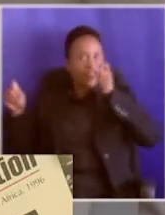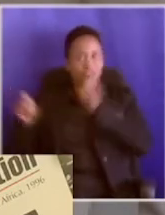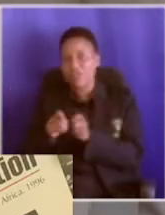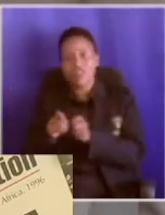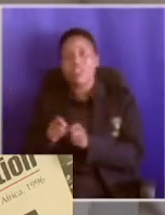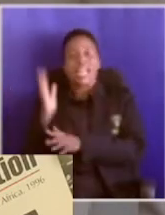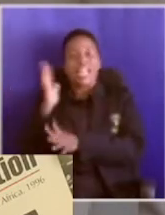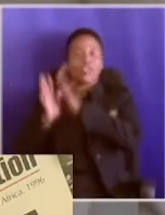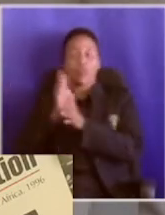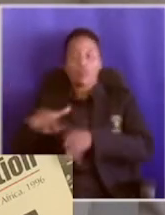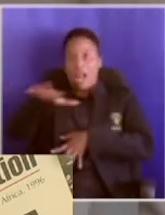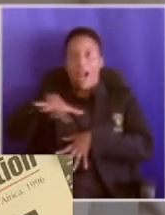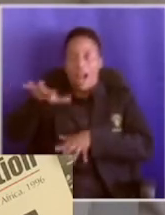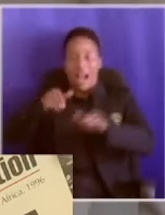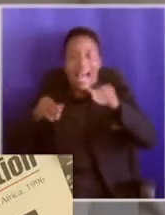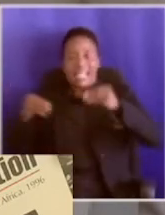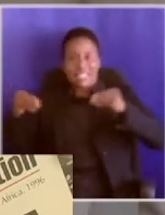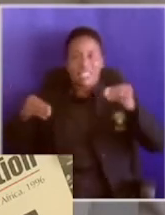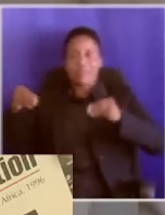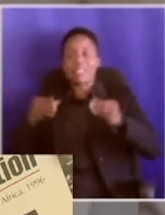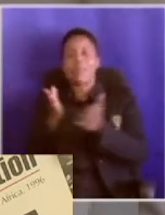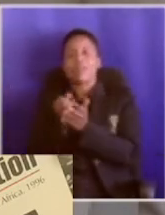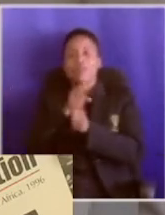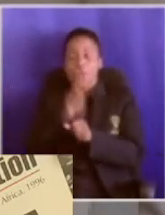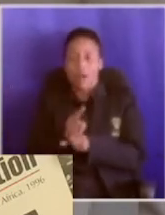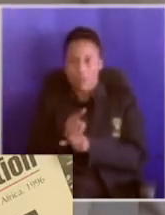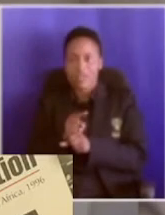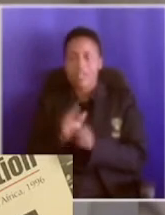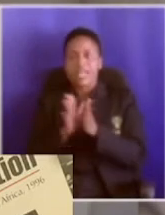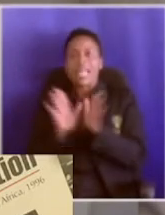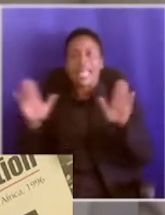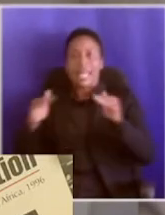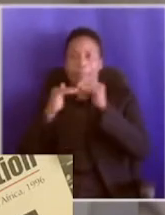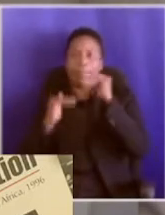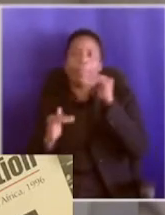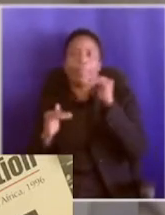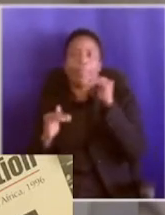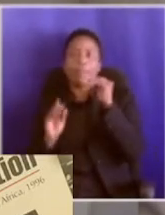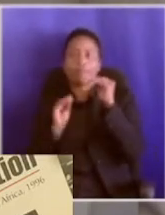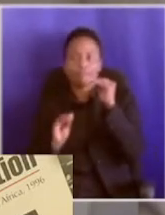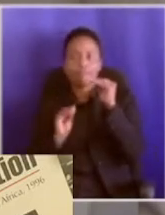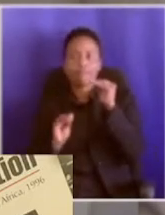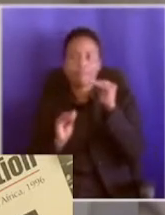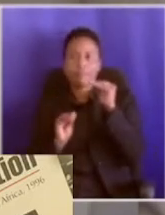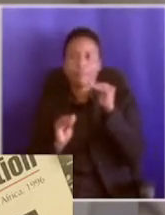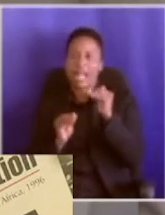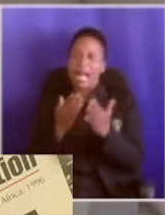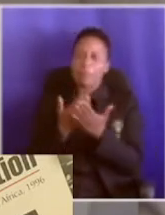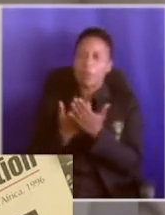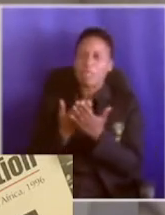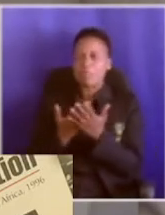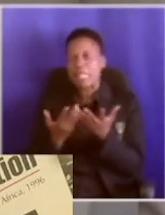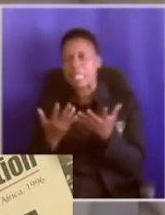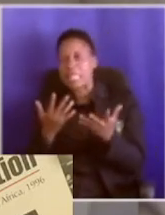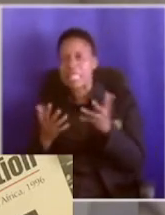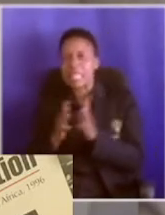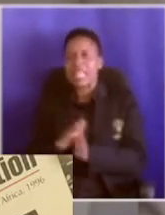spatial arrangements ensure the entrenchment of inequality. Approximately